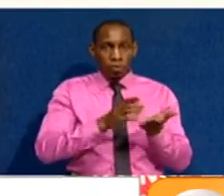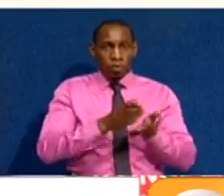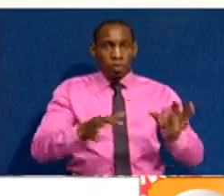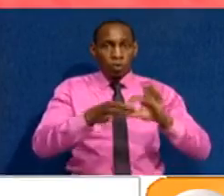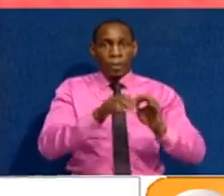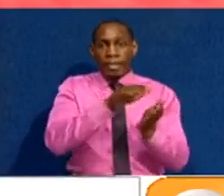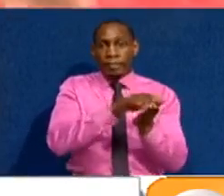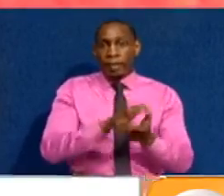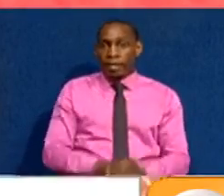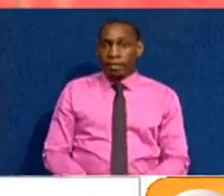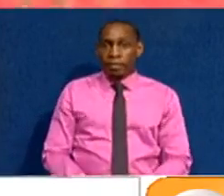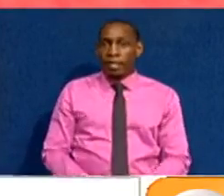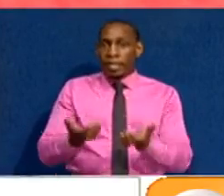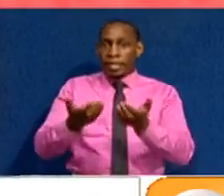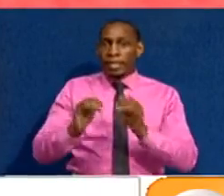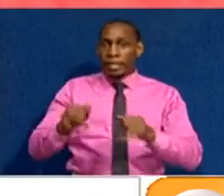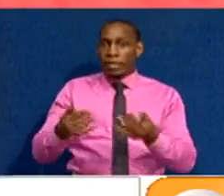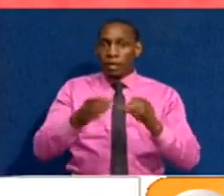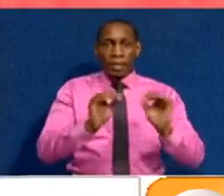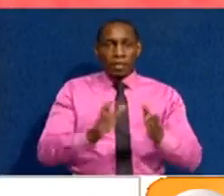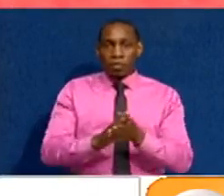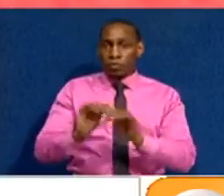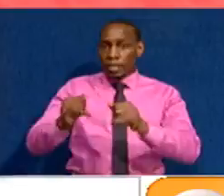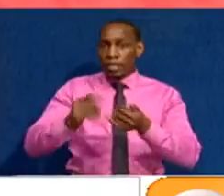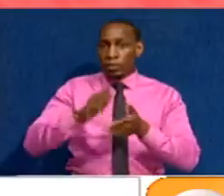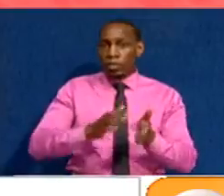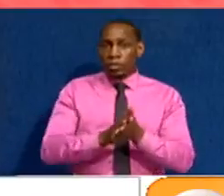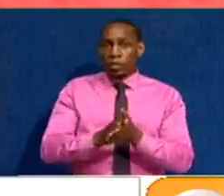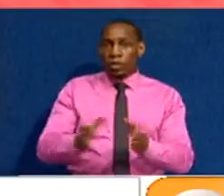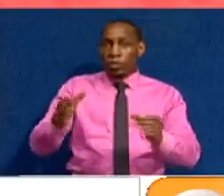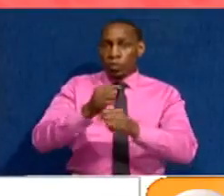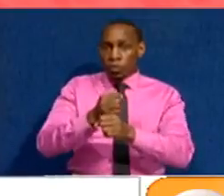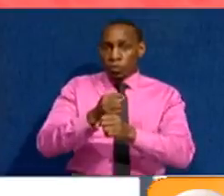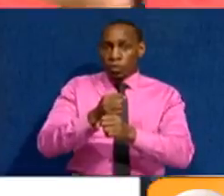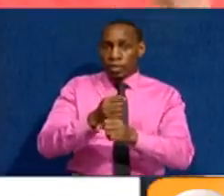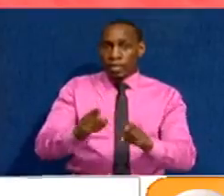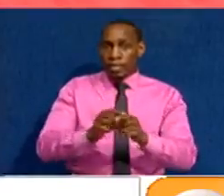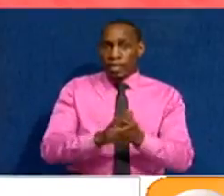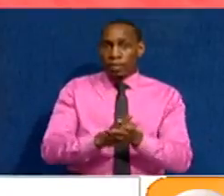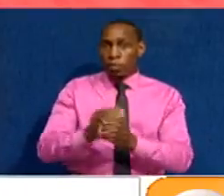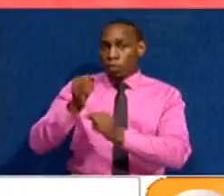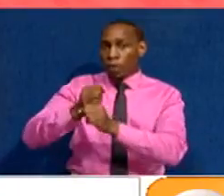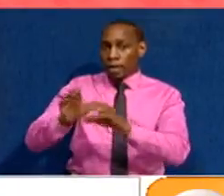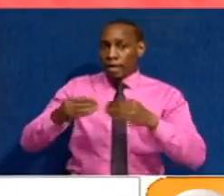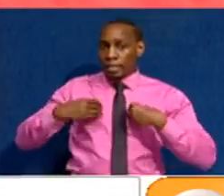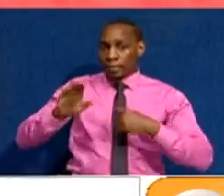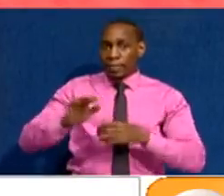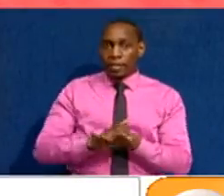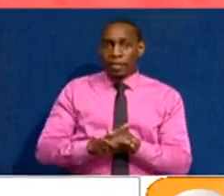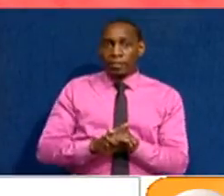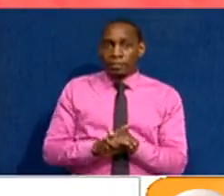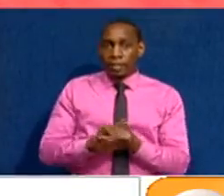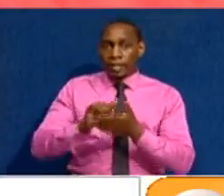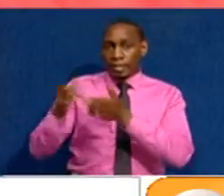and Cooperative Bank. We don't need new companies. We just need to organize, scale them, and let them do the work. So that